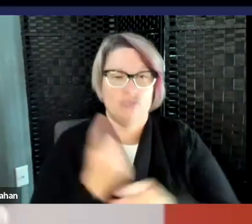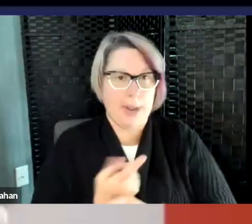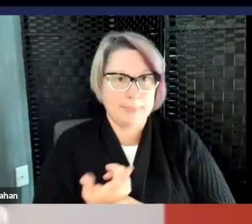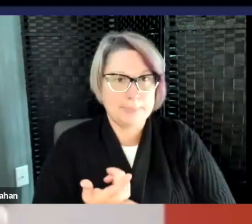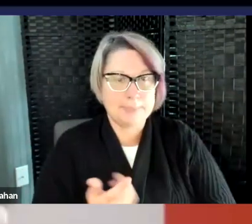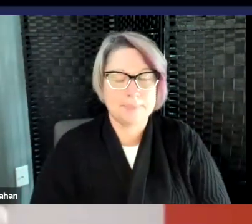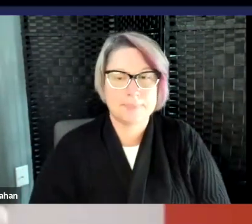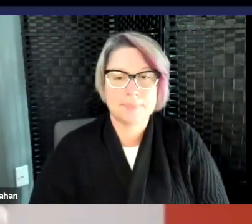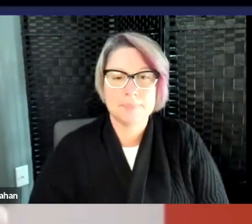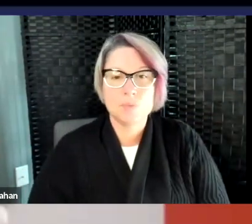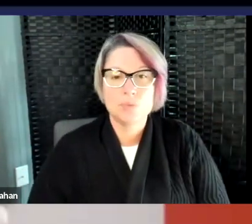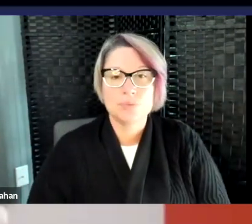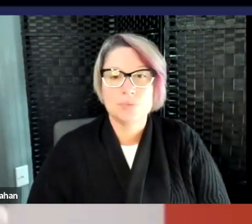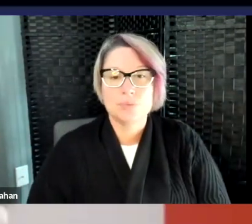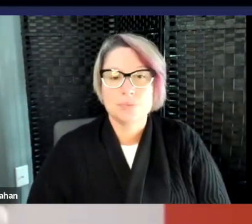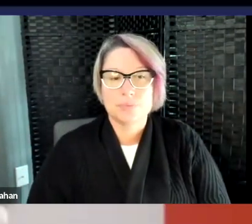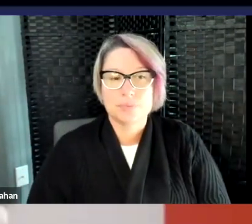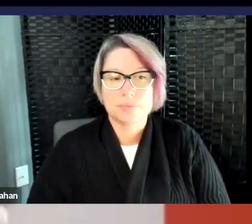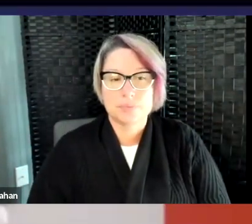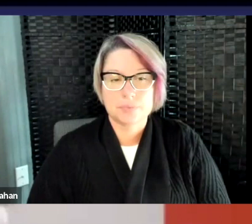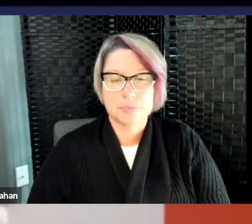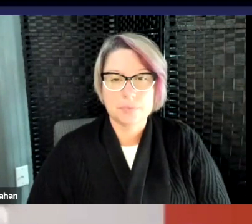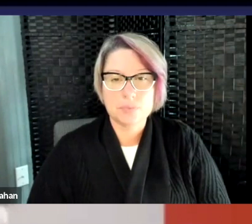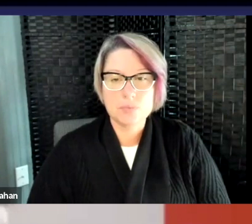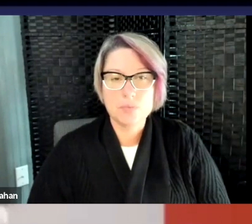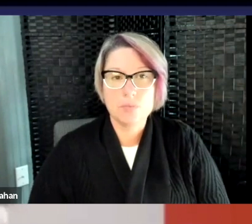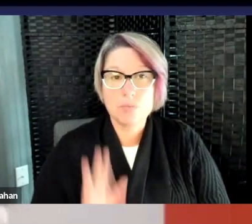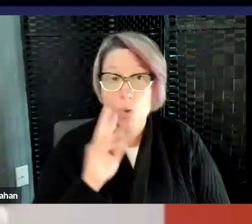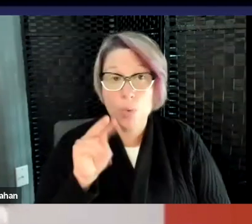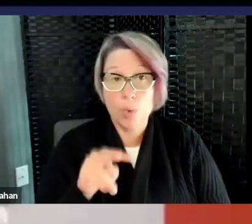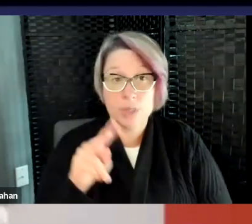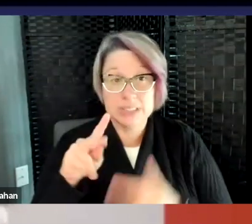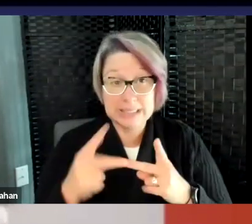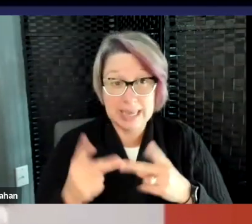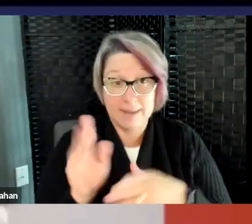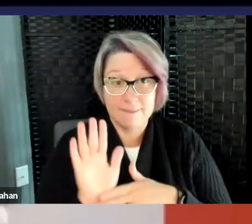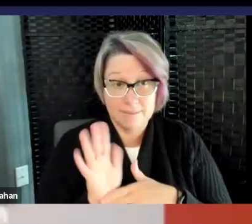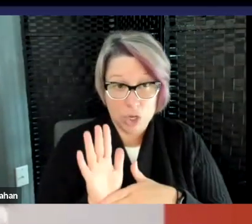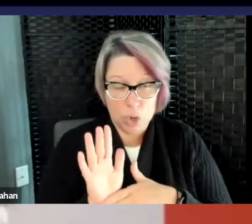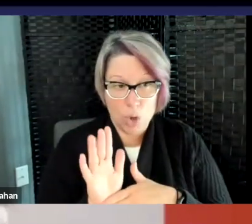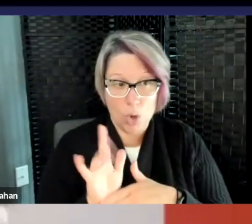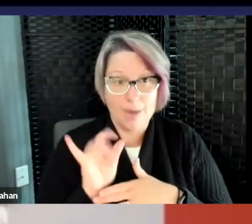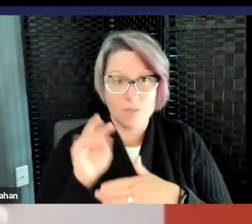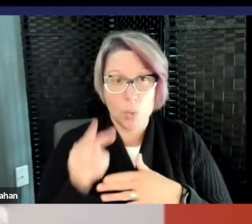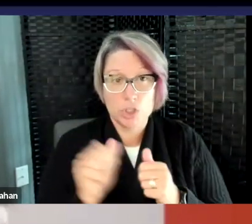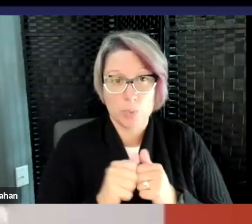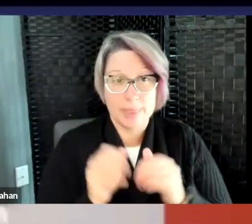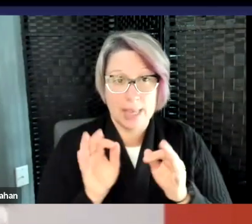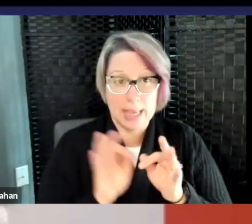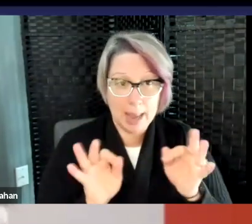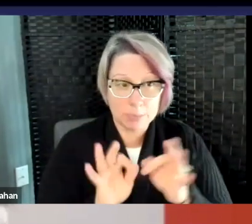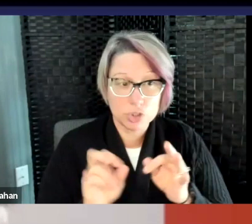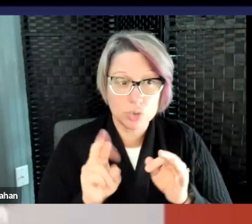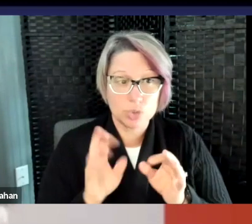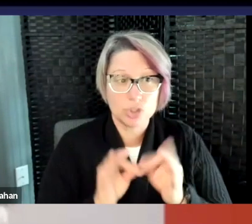got this. Okay. So we're going to watch this next video. And if anyone is watching with captions or watching the interpretation, I